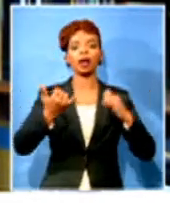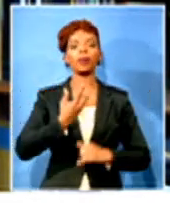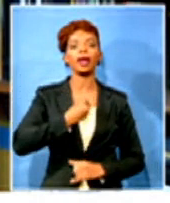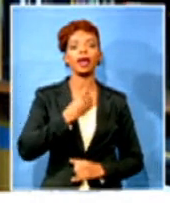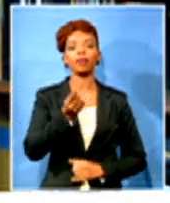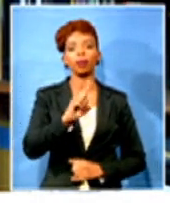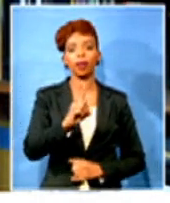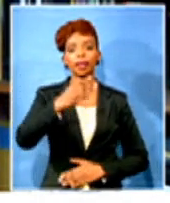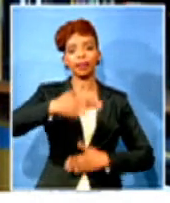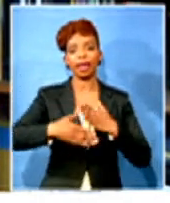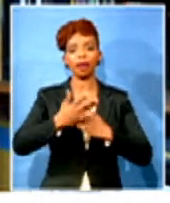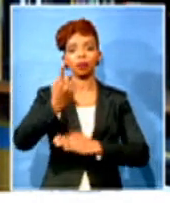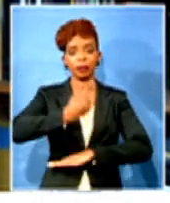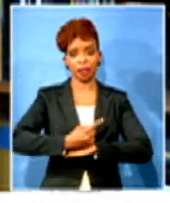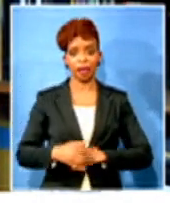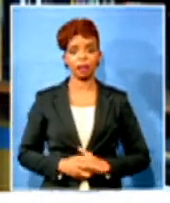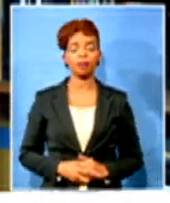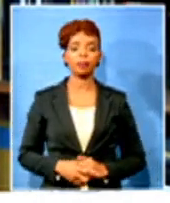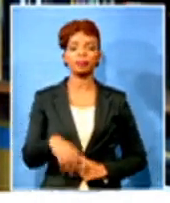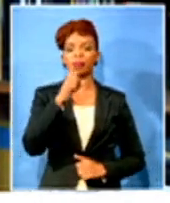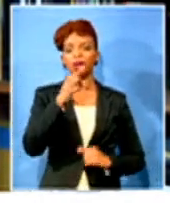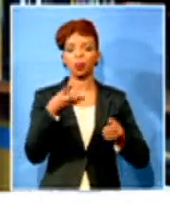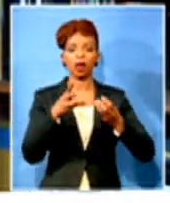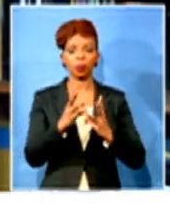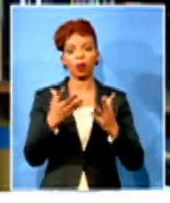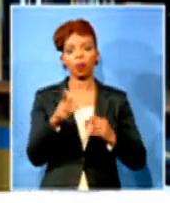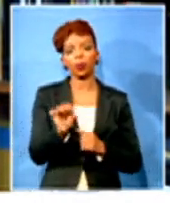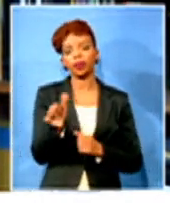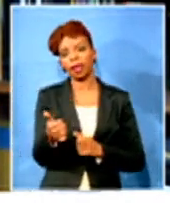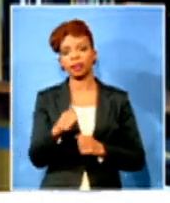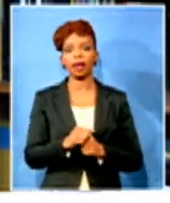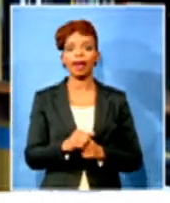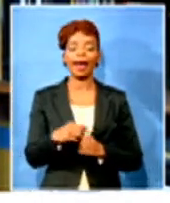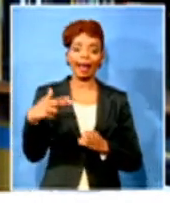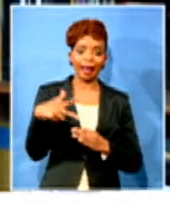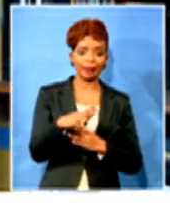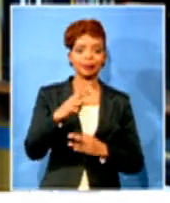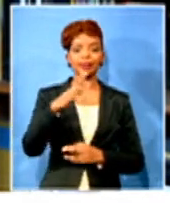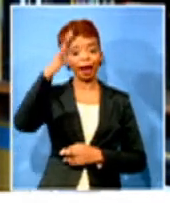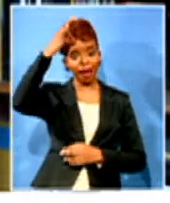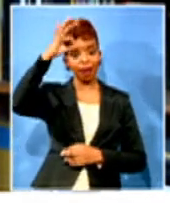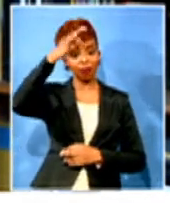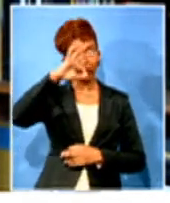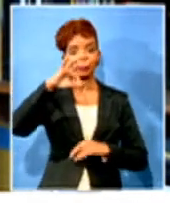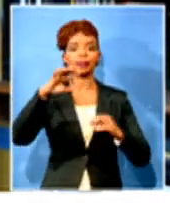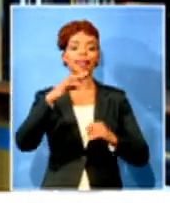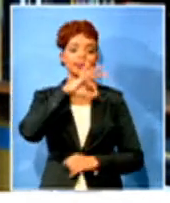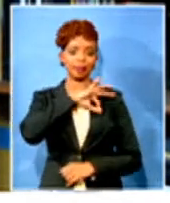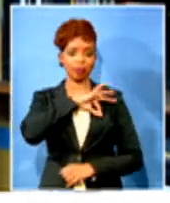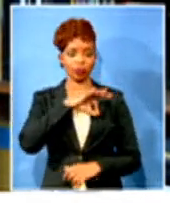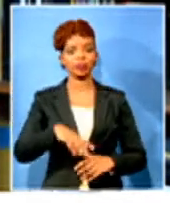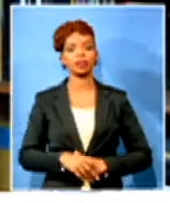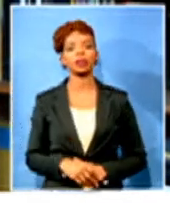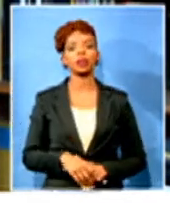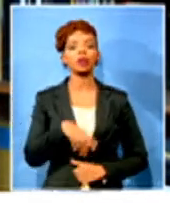day, in one way or another, cut government salaries. And that doesn't mean we physically cut them. It means that we don't